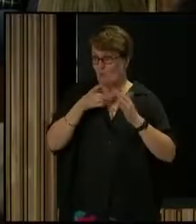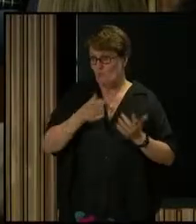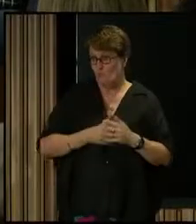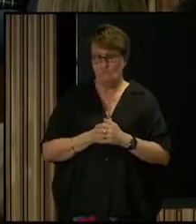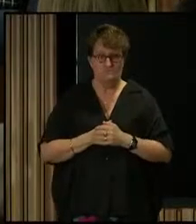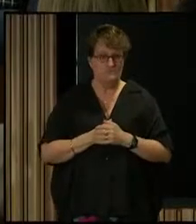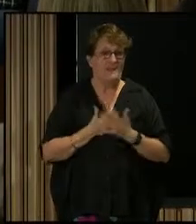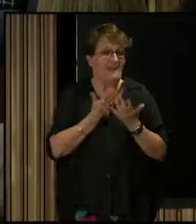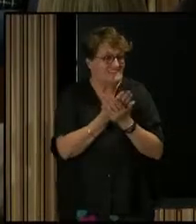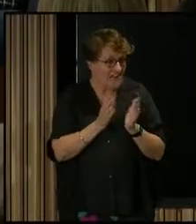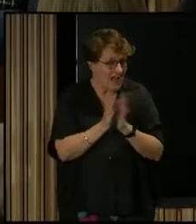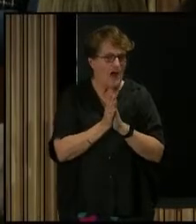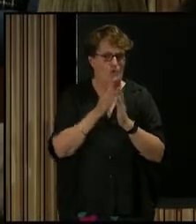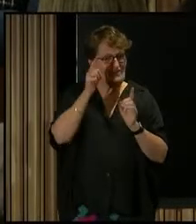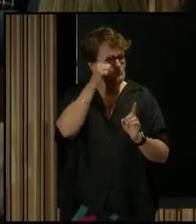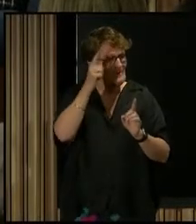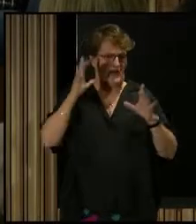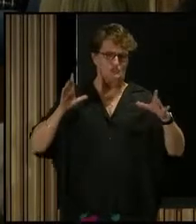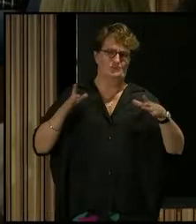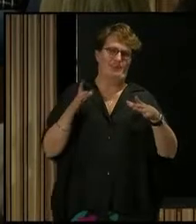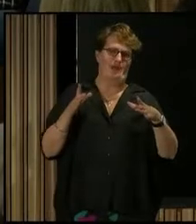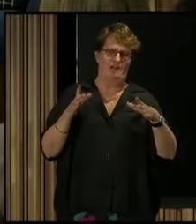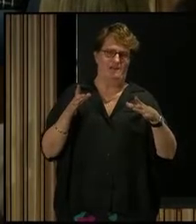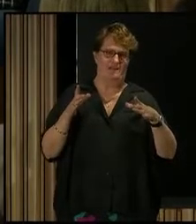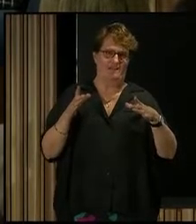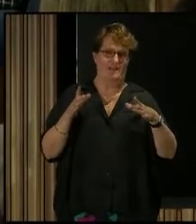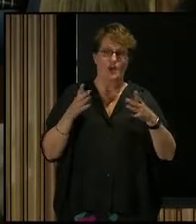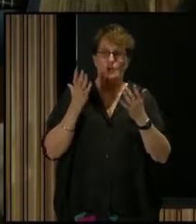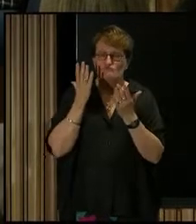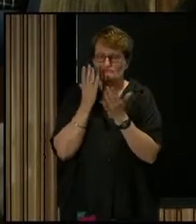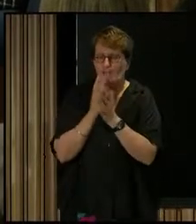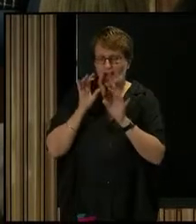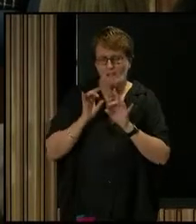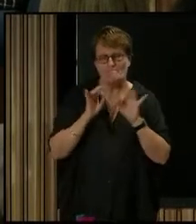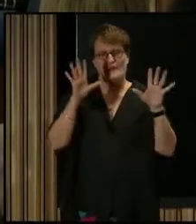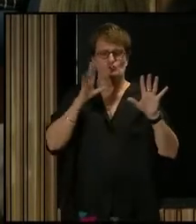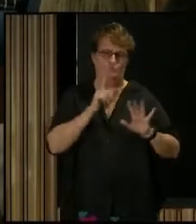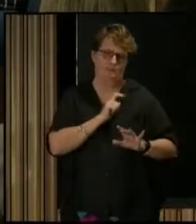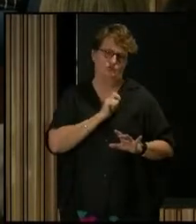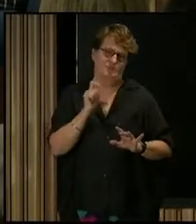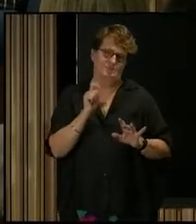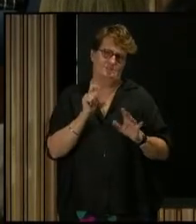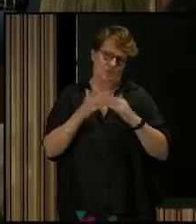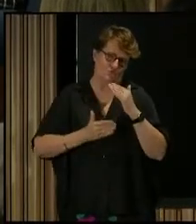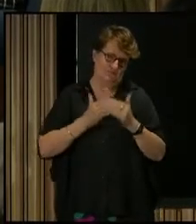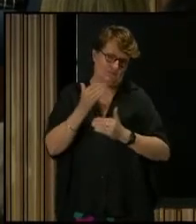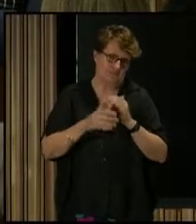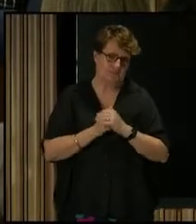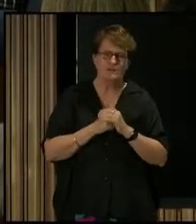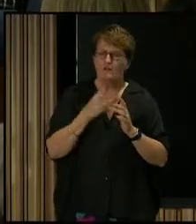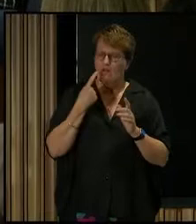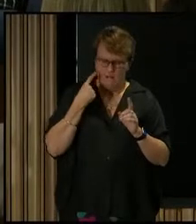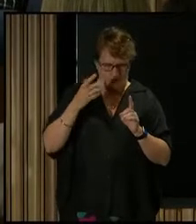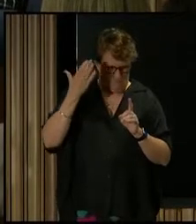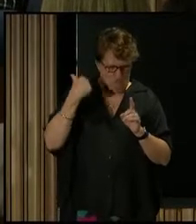we create the thing together. It's really magical when people finally trust the process. There's a lovely quote that Trent Dalton said